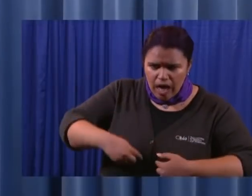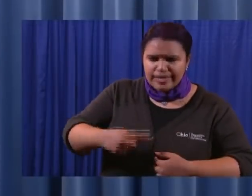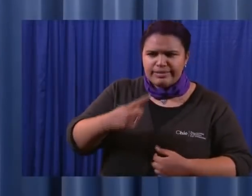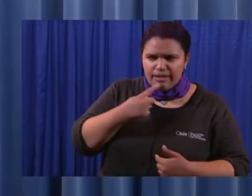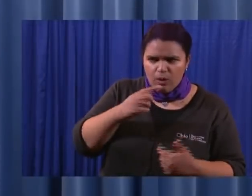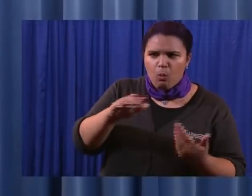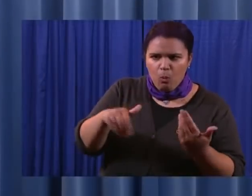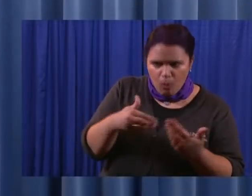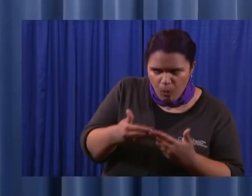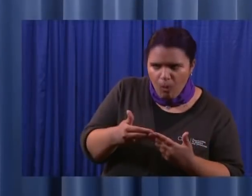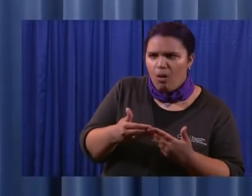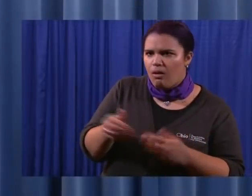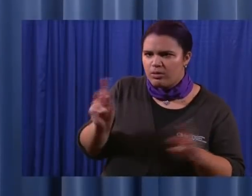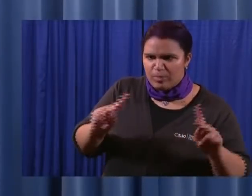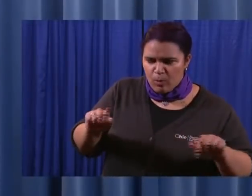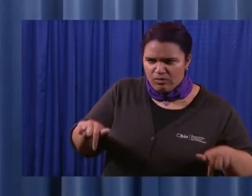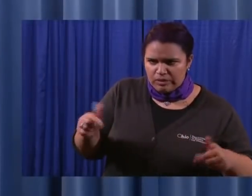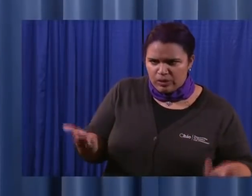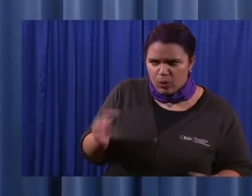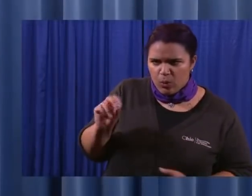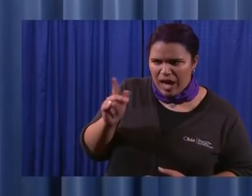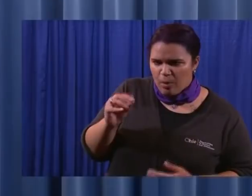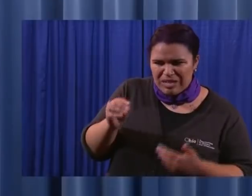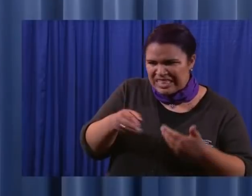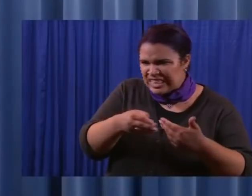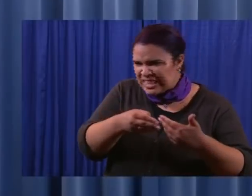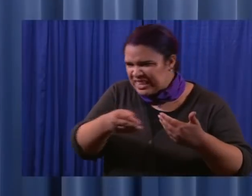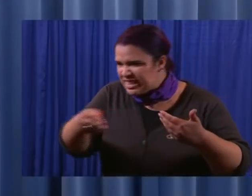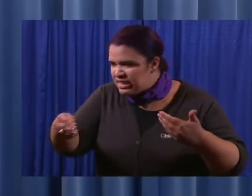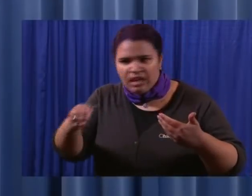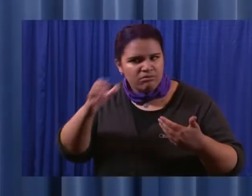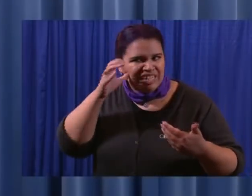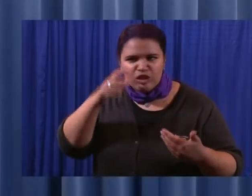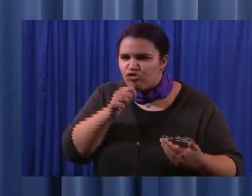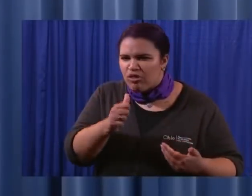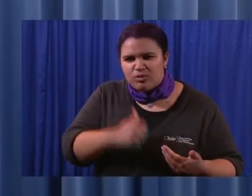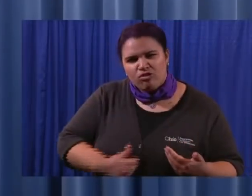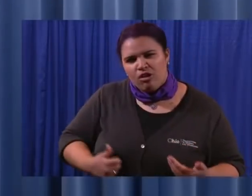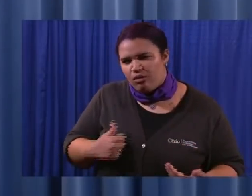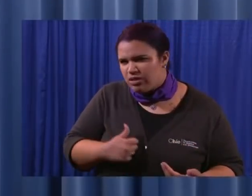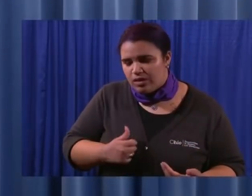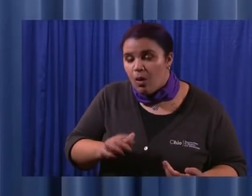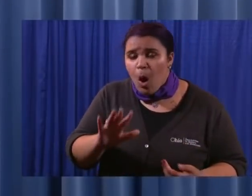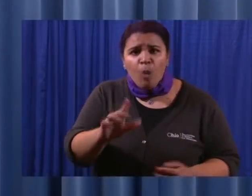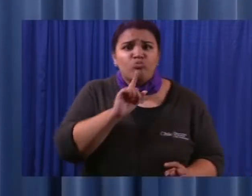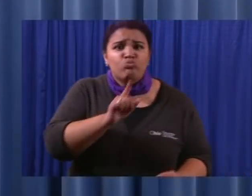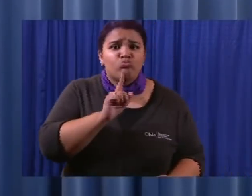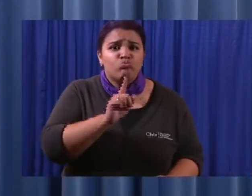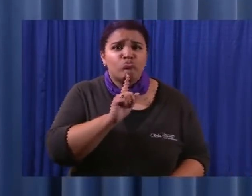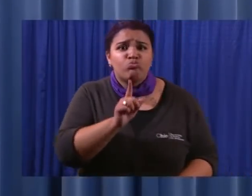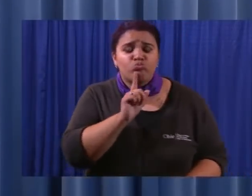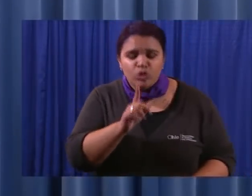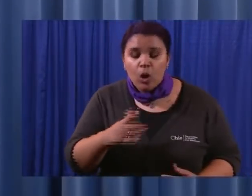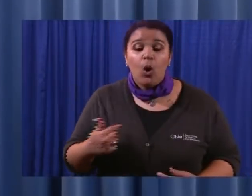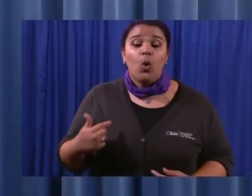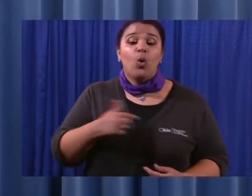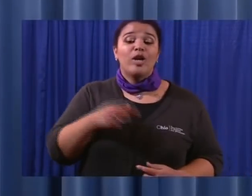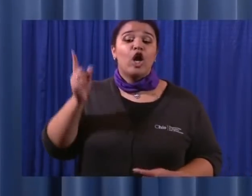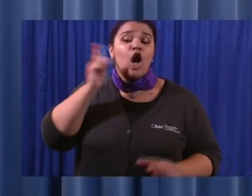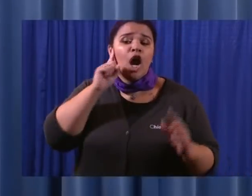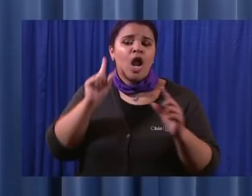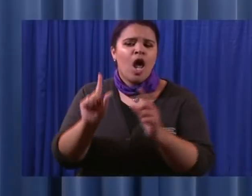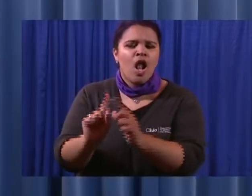all Ohioans should be able to get a test. I'm missing it beyond that. I'm sorry. I apologize. Sure. We're hearing that